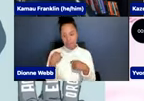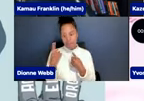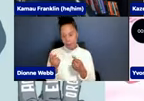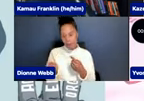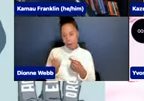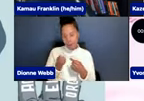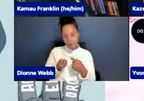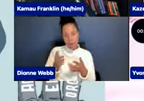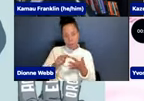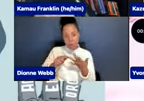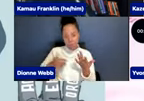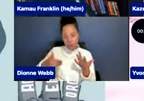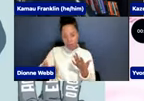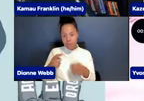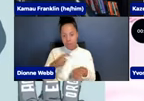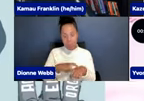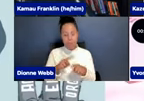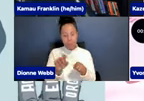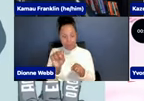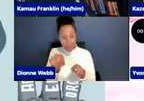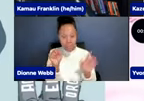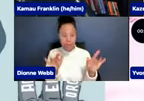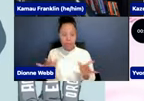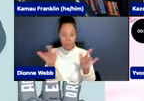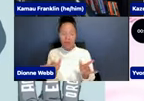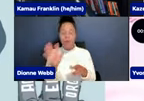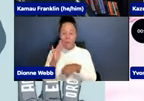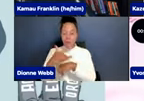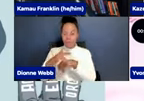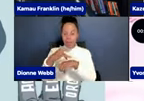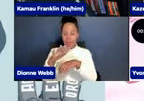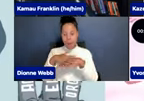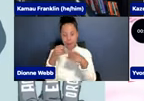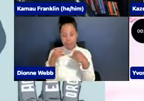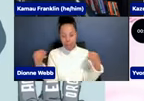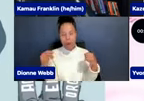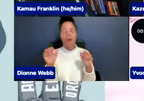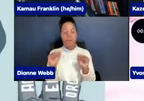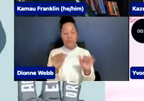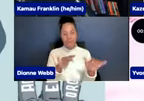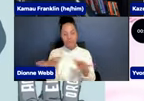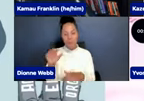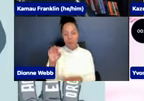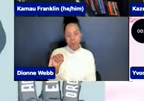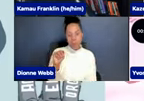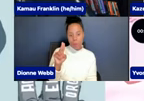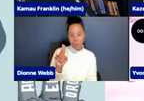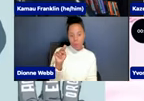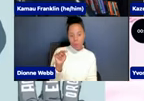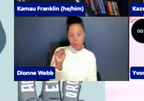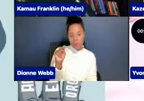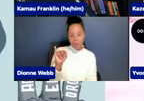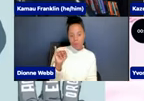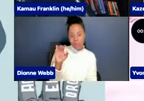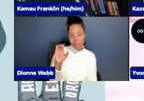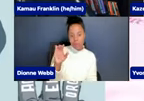of times, but the recording will be made available on the website municipalism.org pretty soon